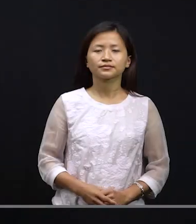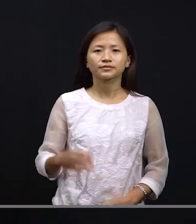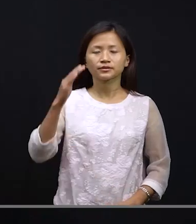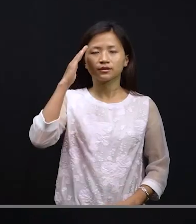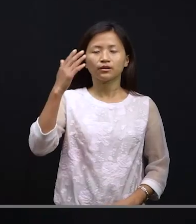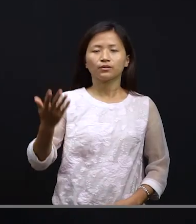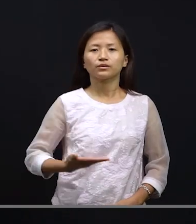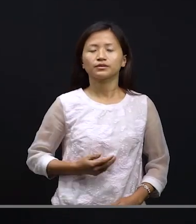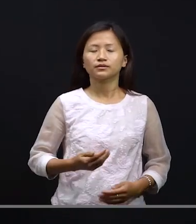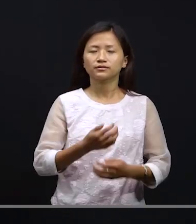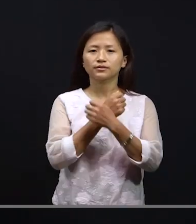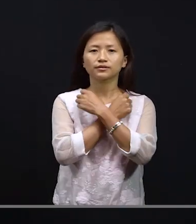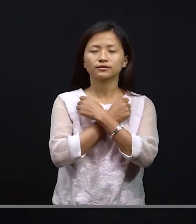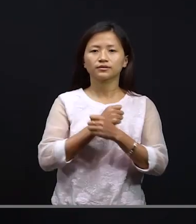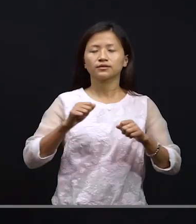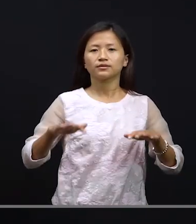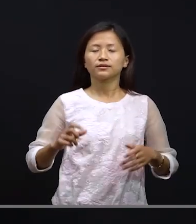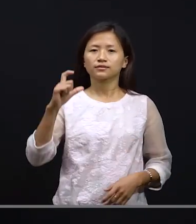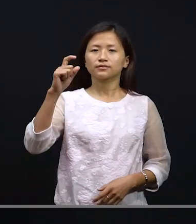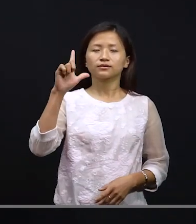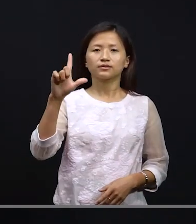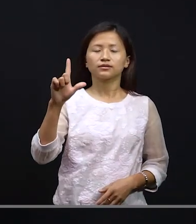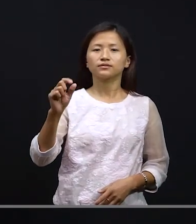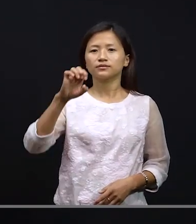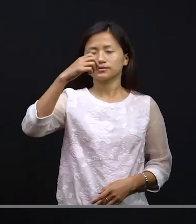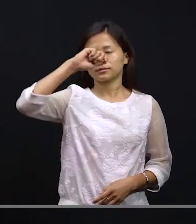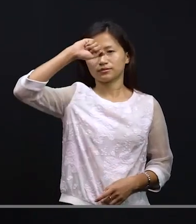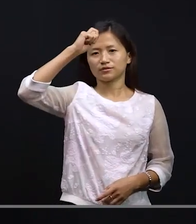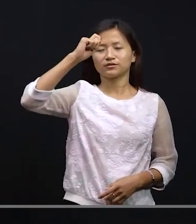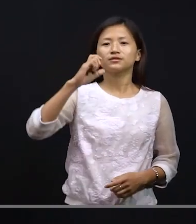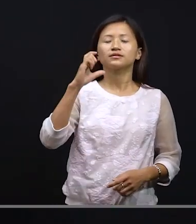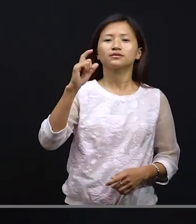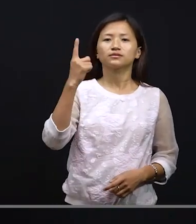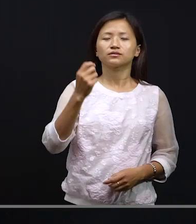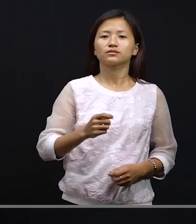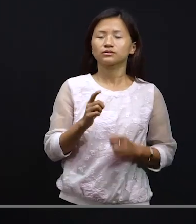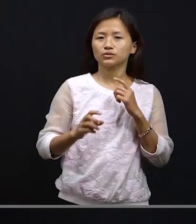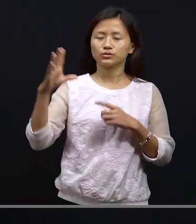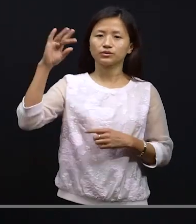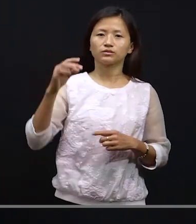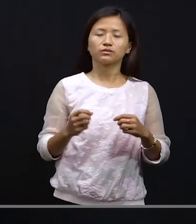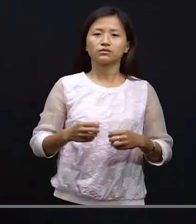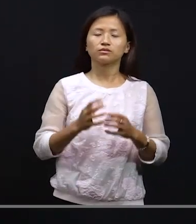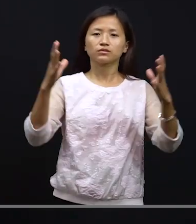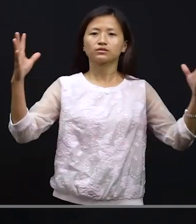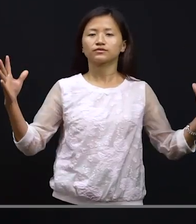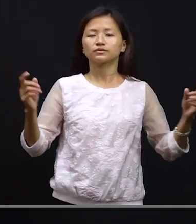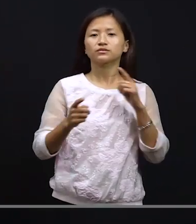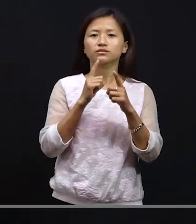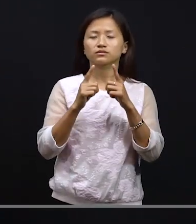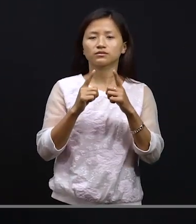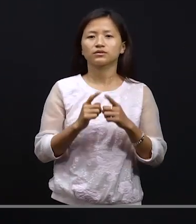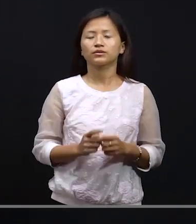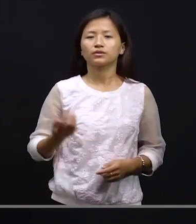Hello, welcoming all my dear class 8 students to our English class once again. We have been doing a lot of topics and today we are going with